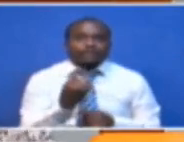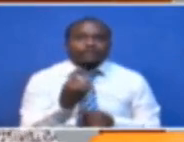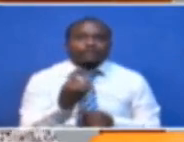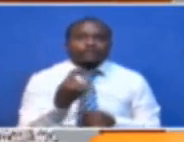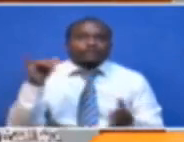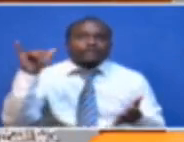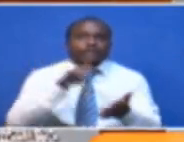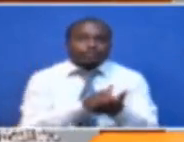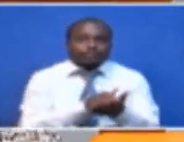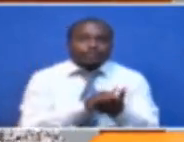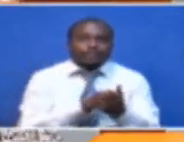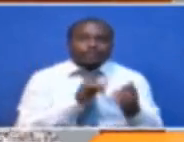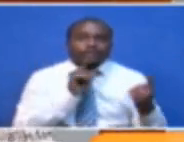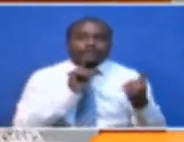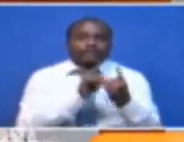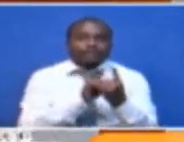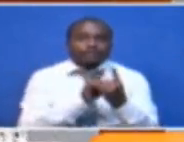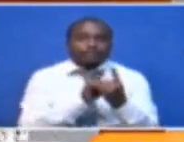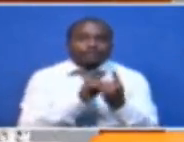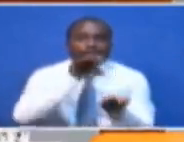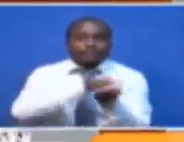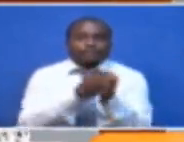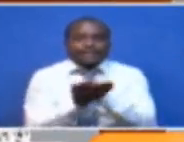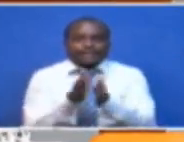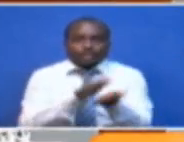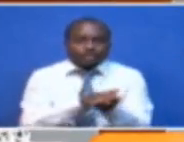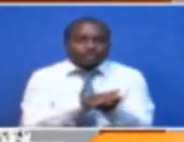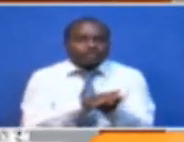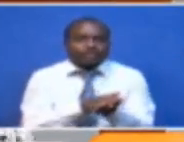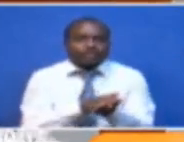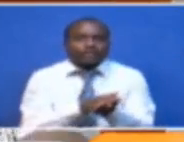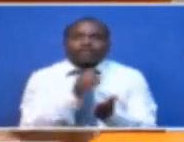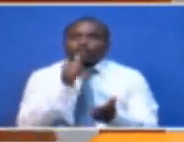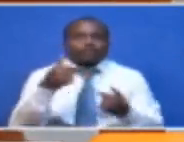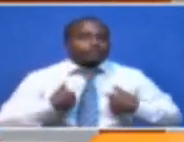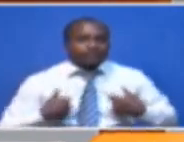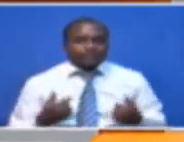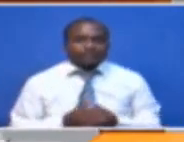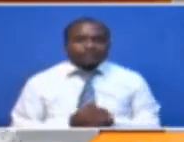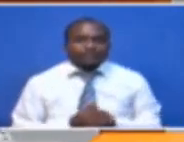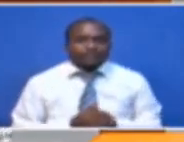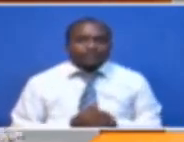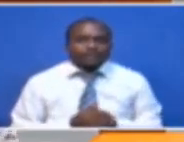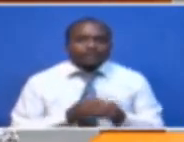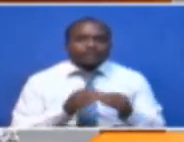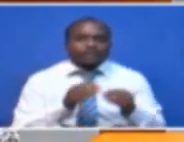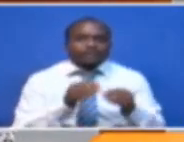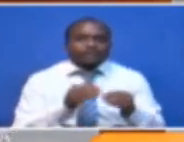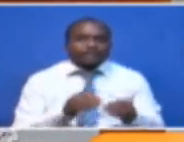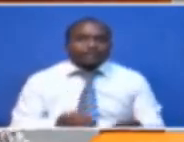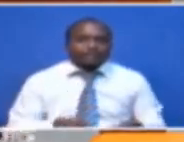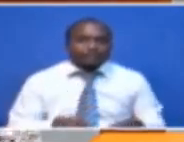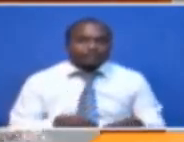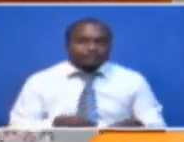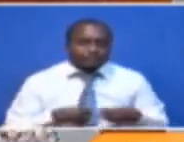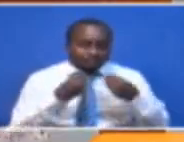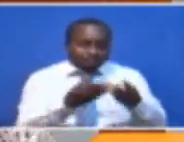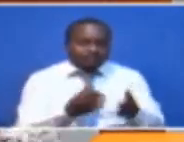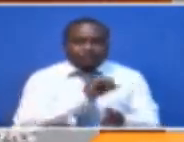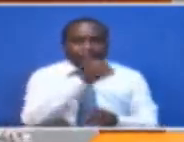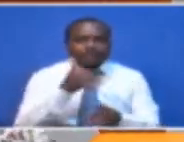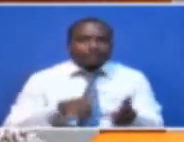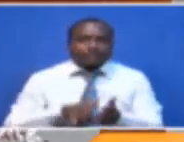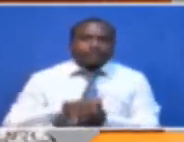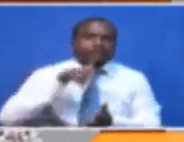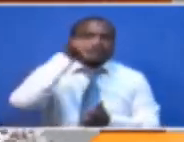to meet the package. The package. Yes. So then I was put on another plane. Yes. British Airways. To New York. To New York.